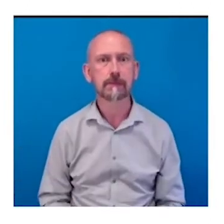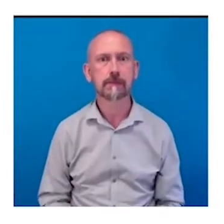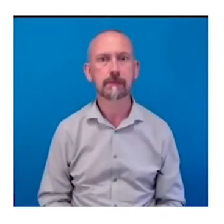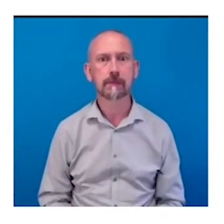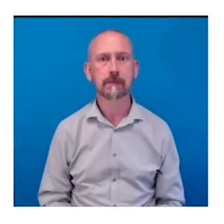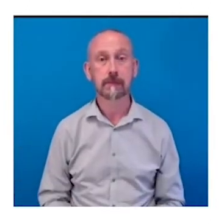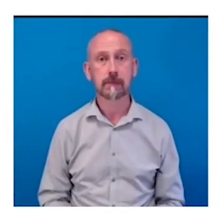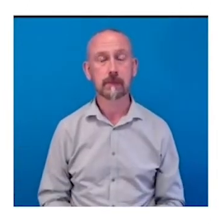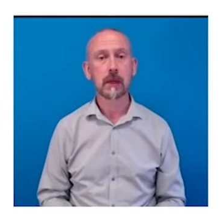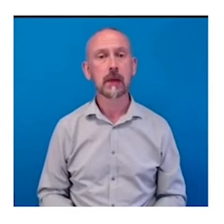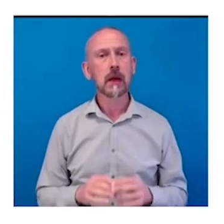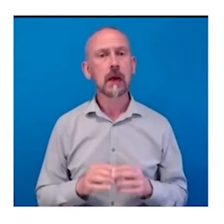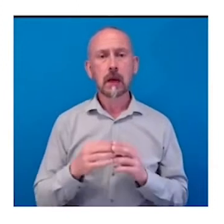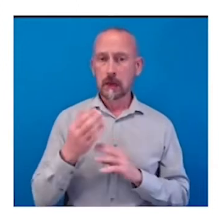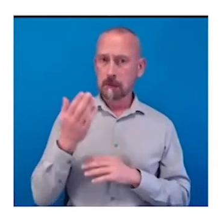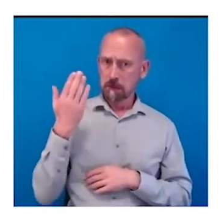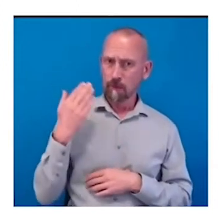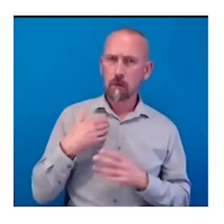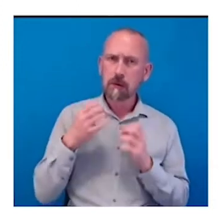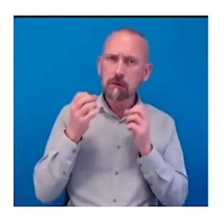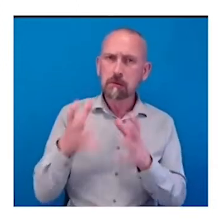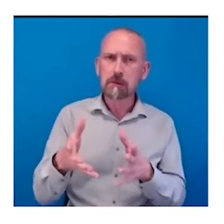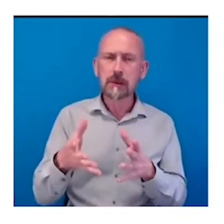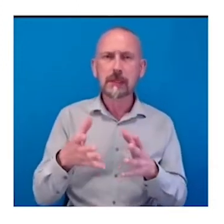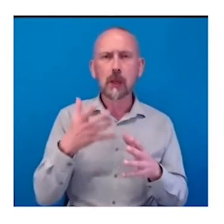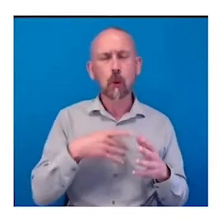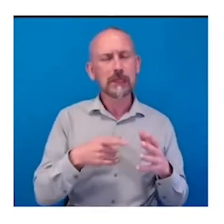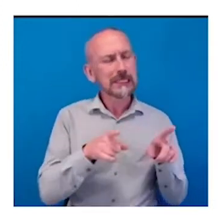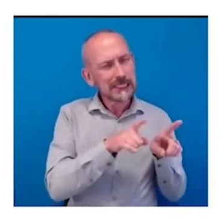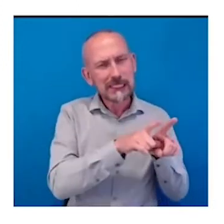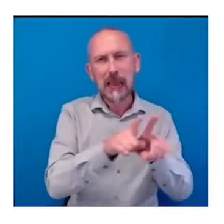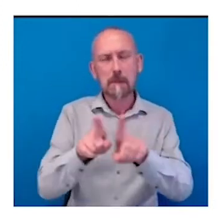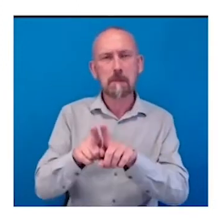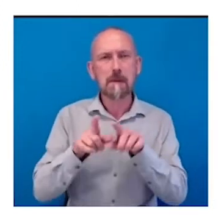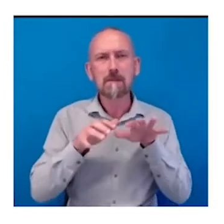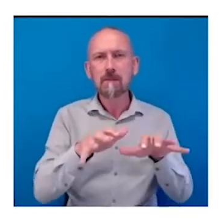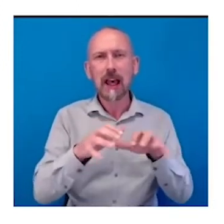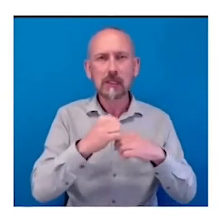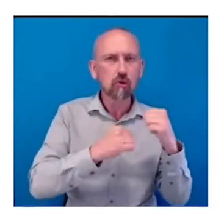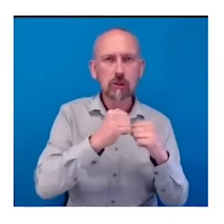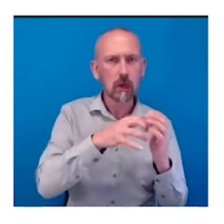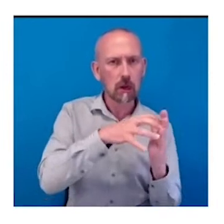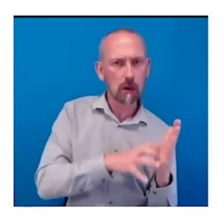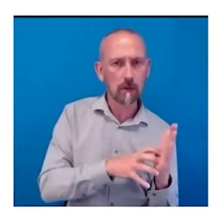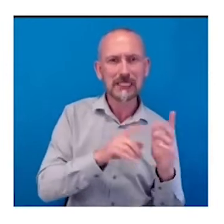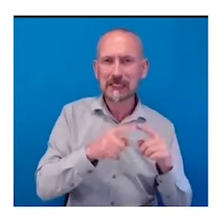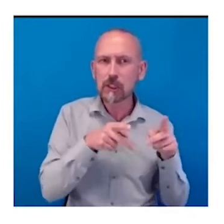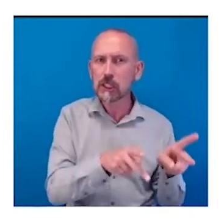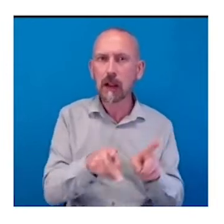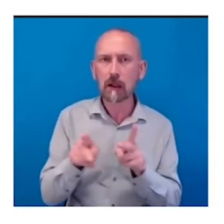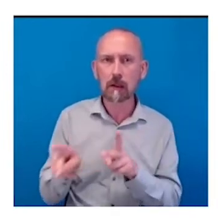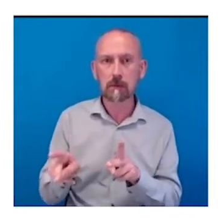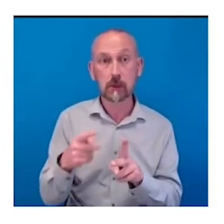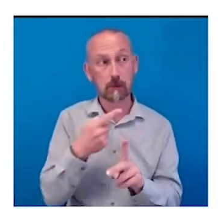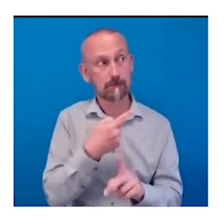And I mentioned that the publishers wanted a single file format to go into different channels. On this screen, I'm demonstrating how one